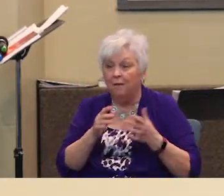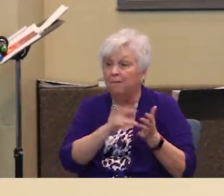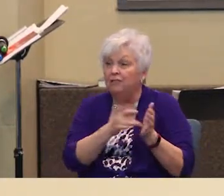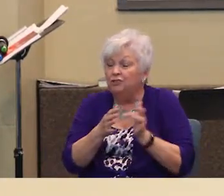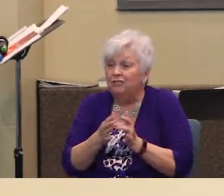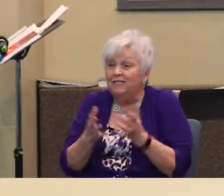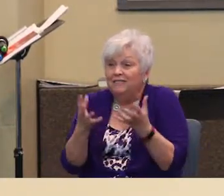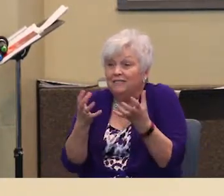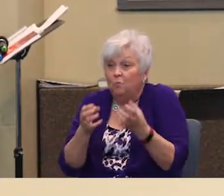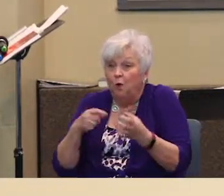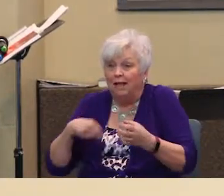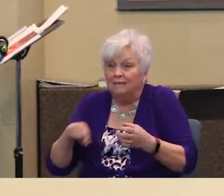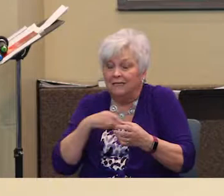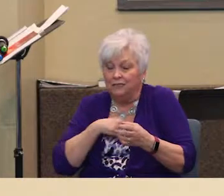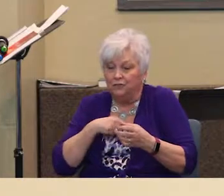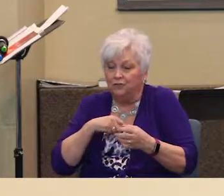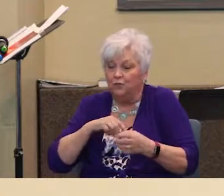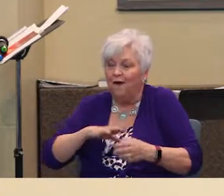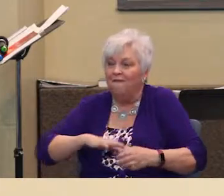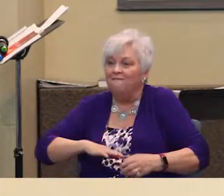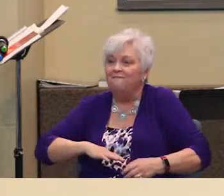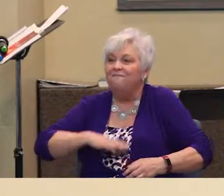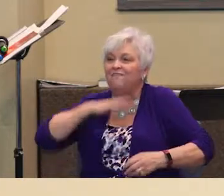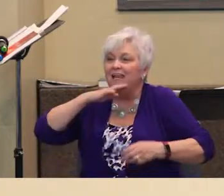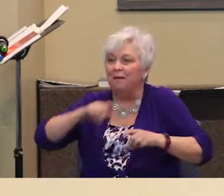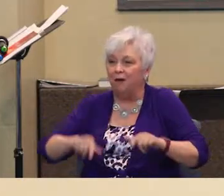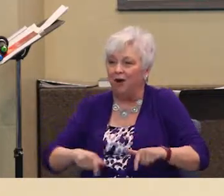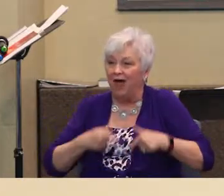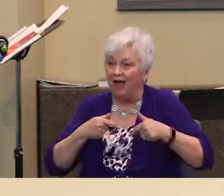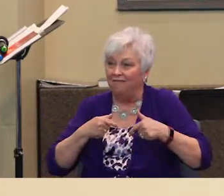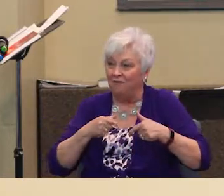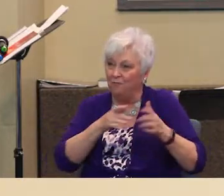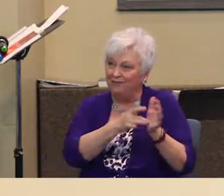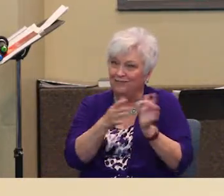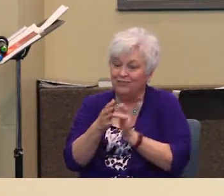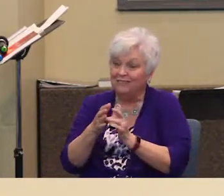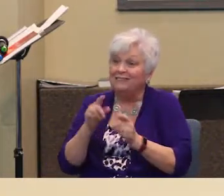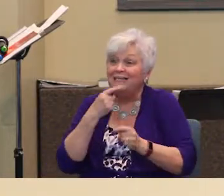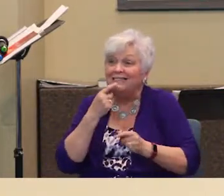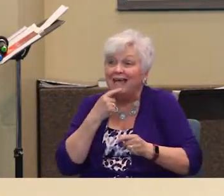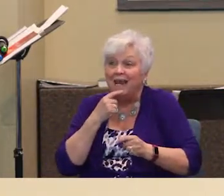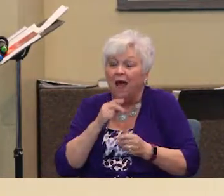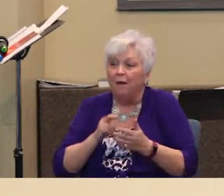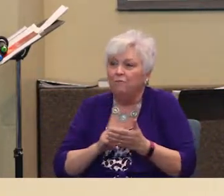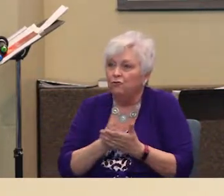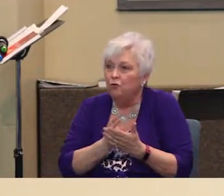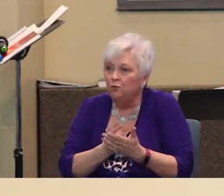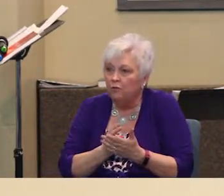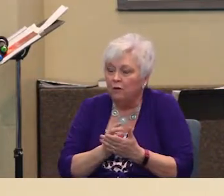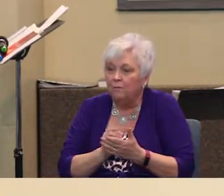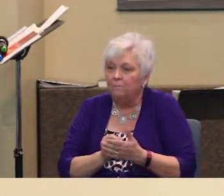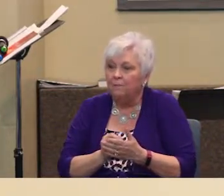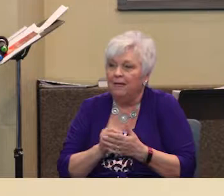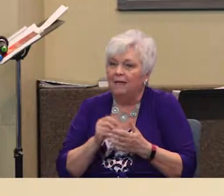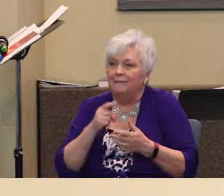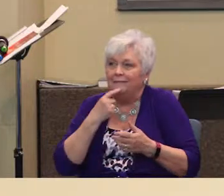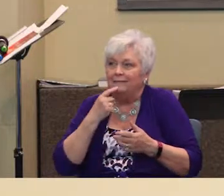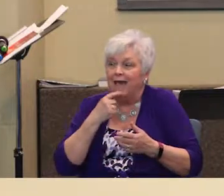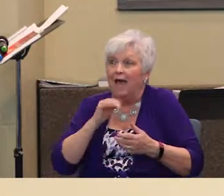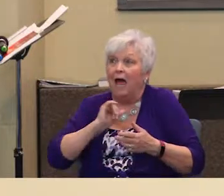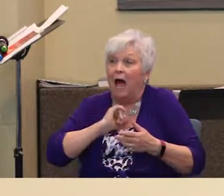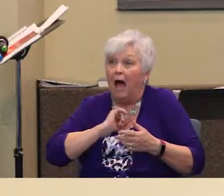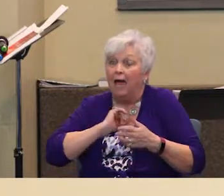our lives with him. That's why he said, I am the truth. But he didn't just say, I am the truth. He said, I am the